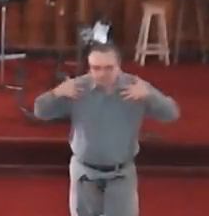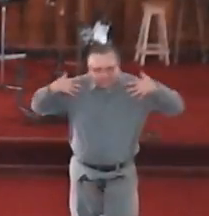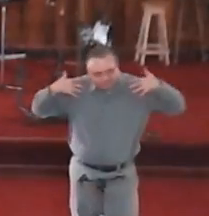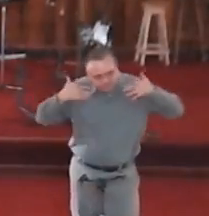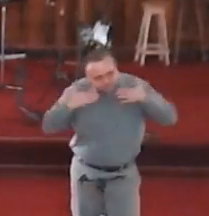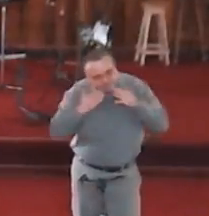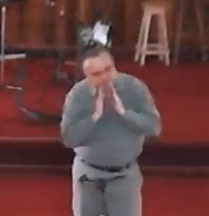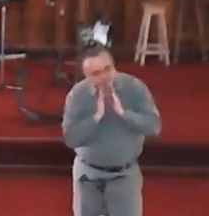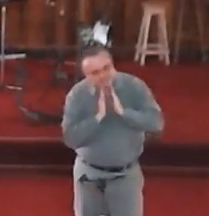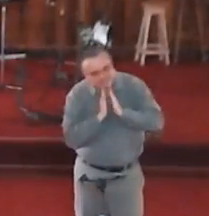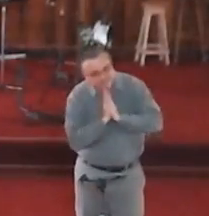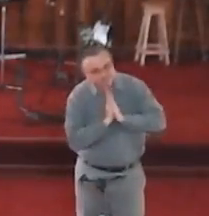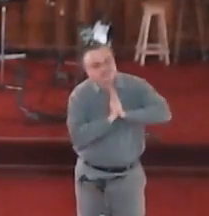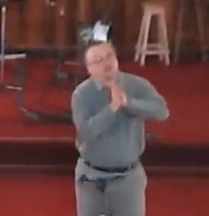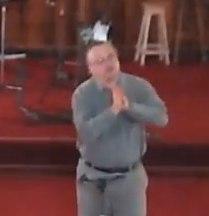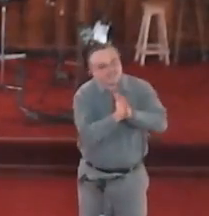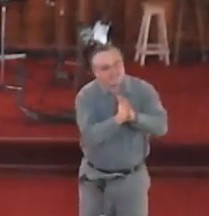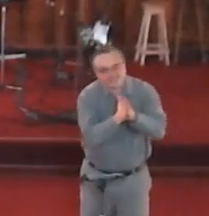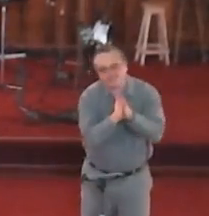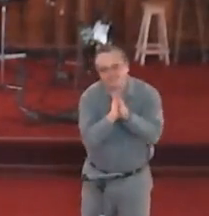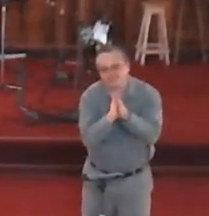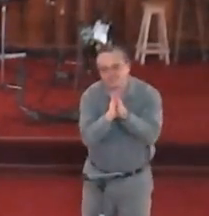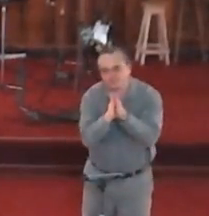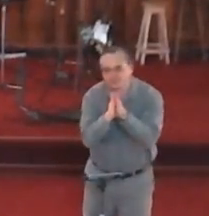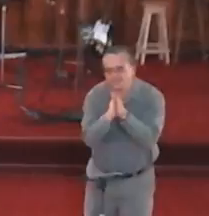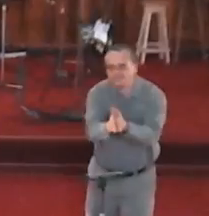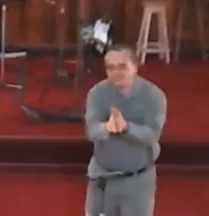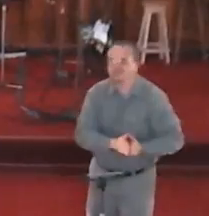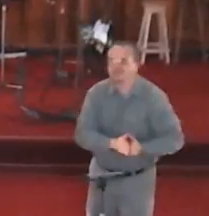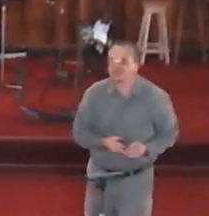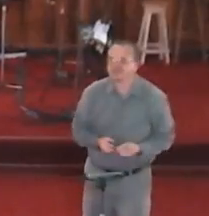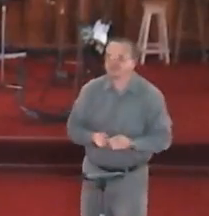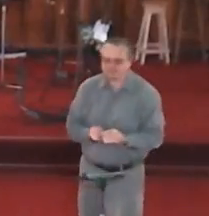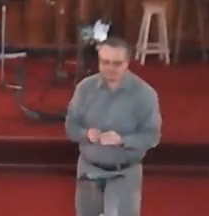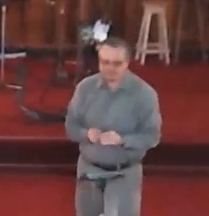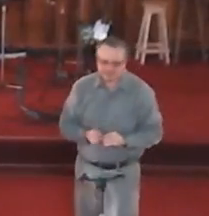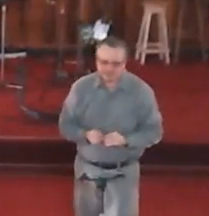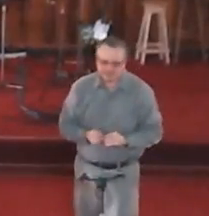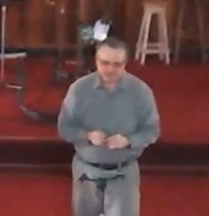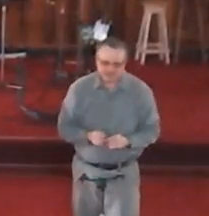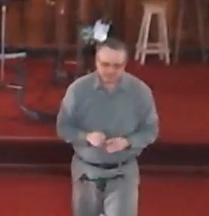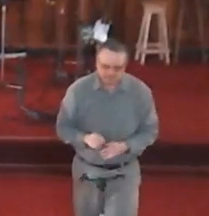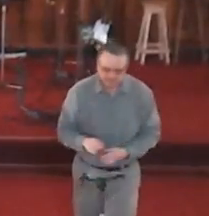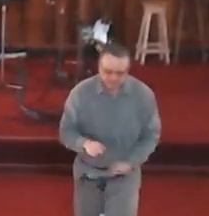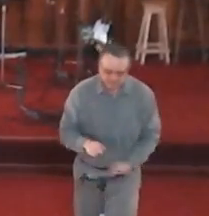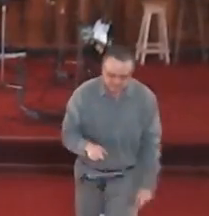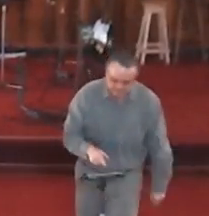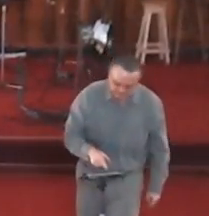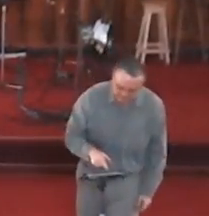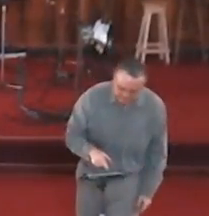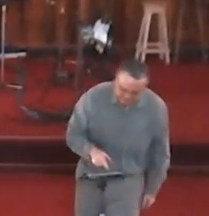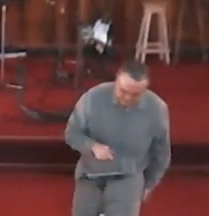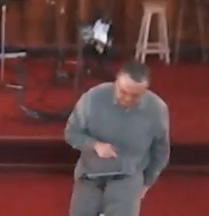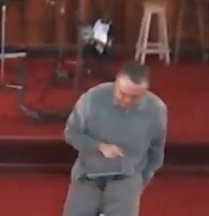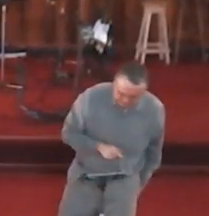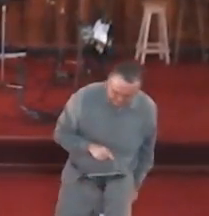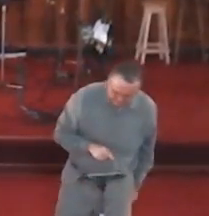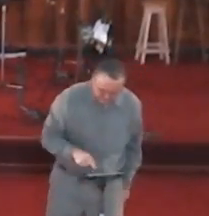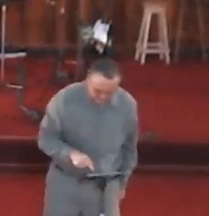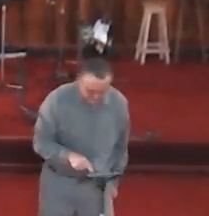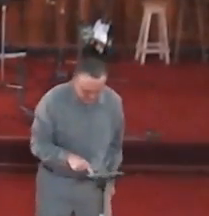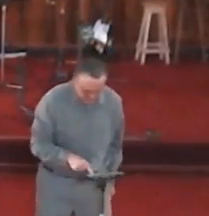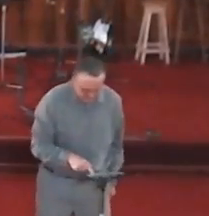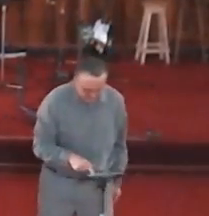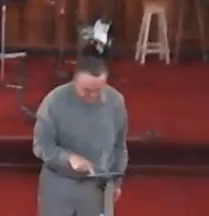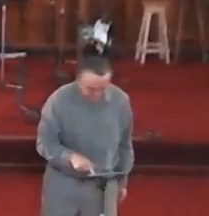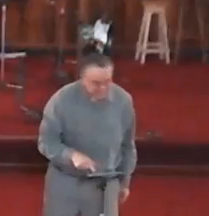Espíritu Santo actuando en la lengua inspirada de este hombre de Bernabé. The Holy Spirit at work in the tongue of this man